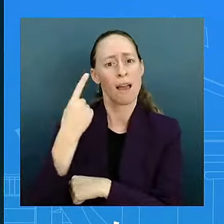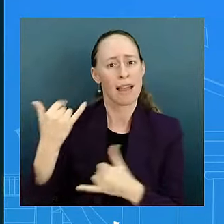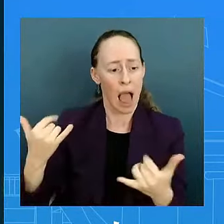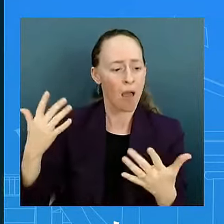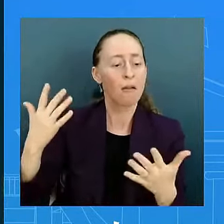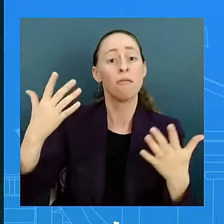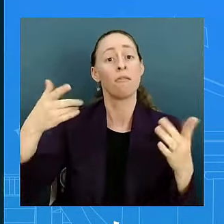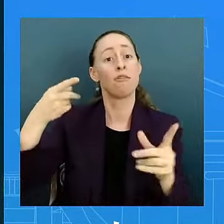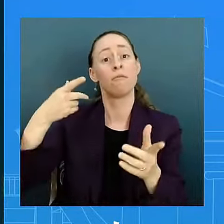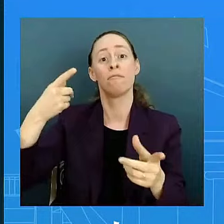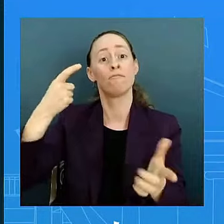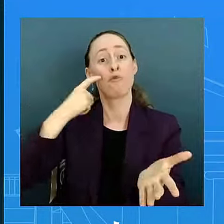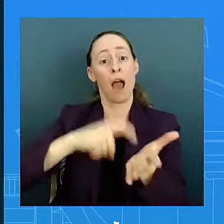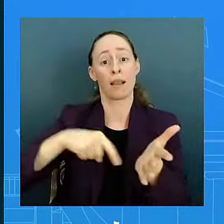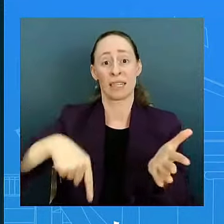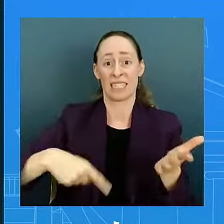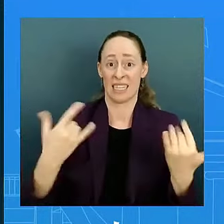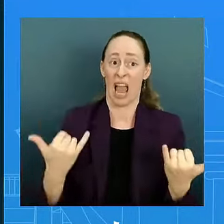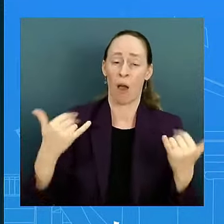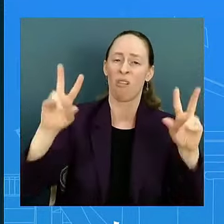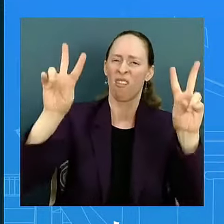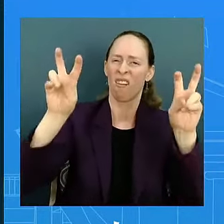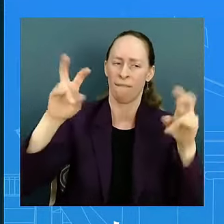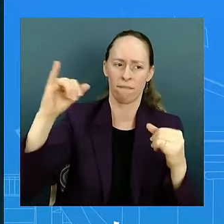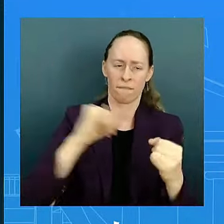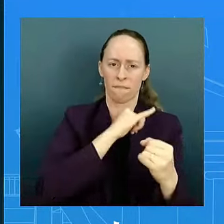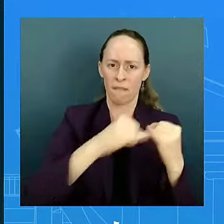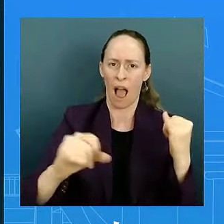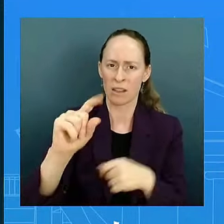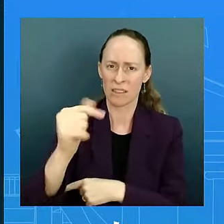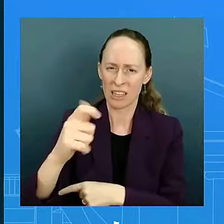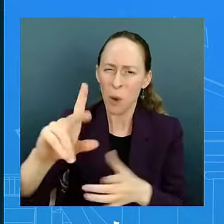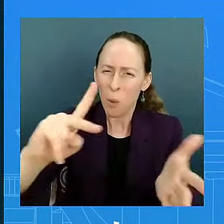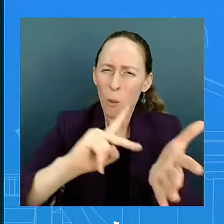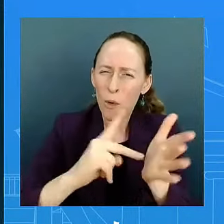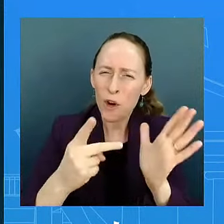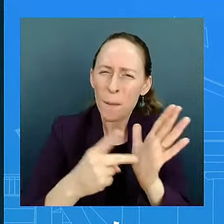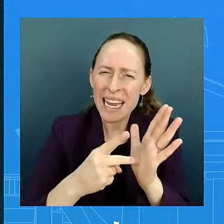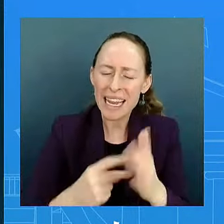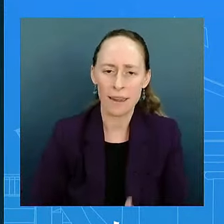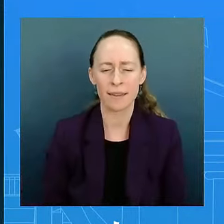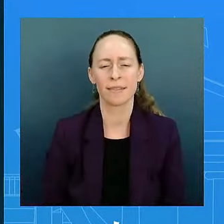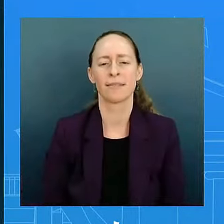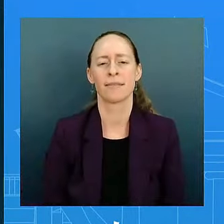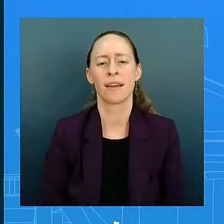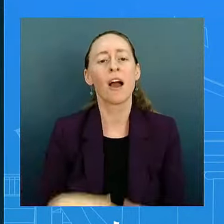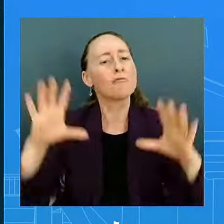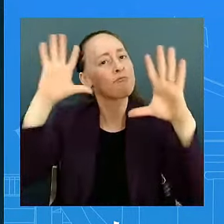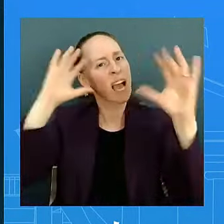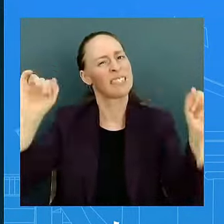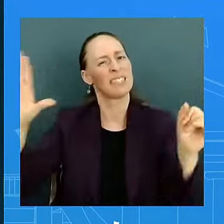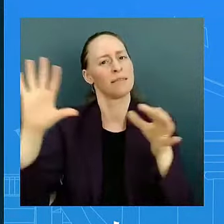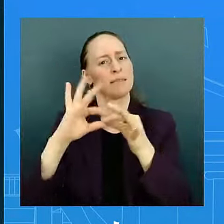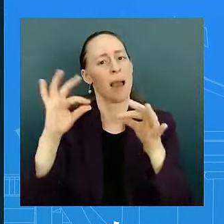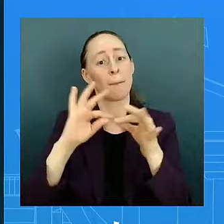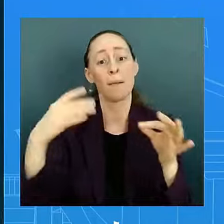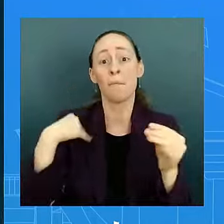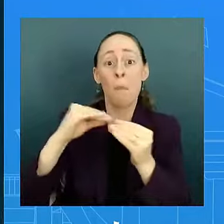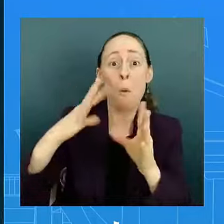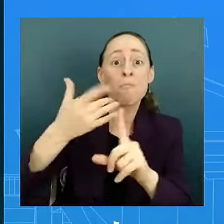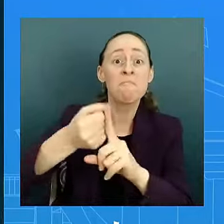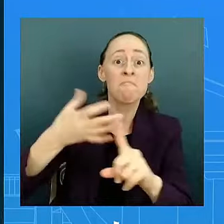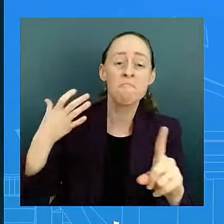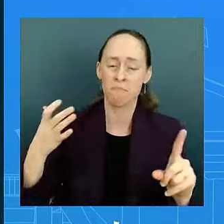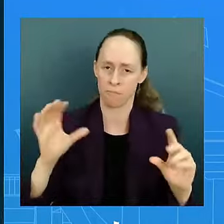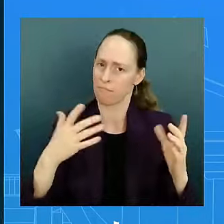going to go beyond what the president stated. We have been very clear that it is important that the ceasefire deal, the